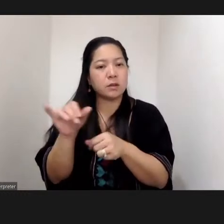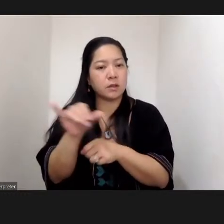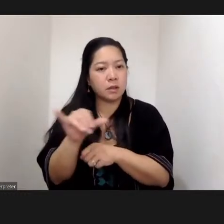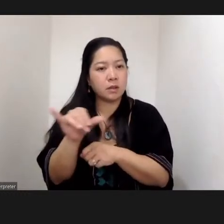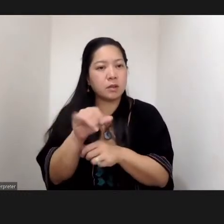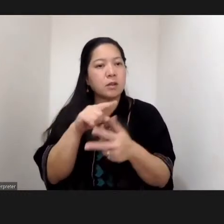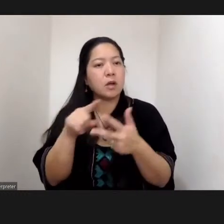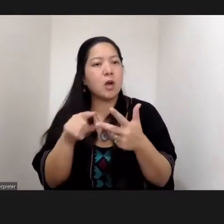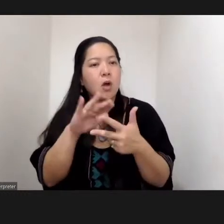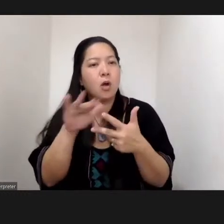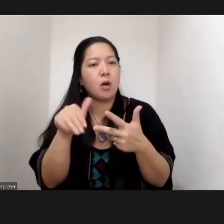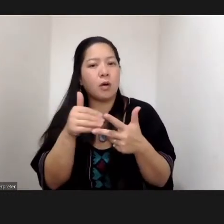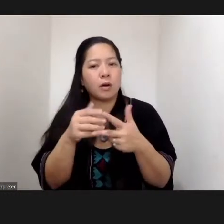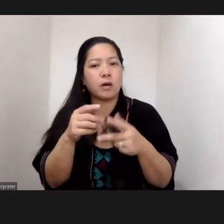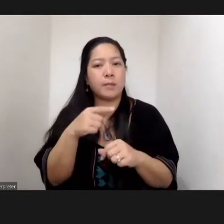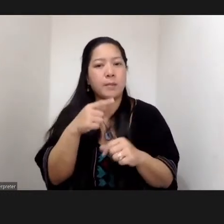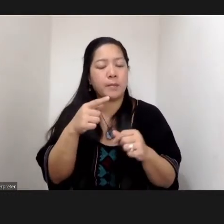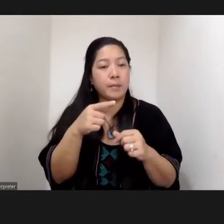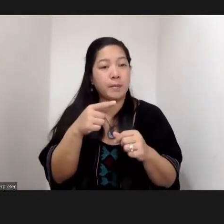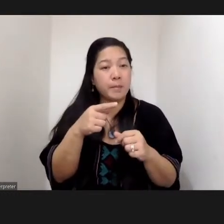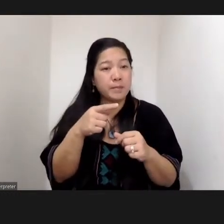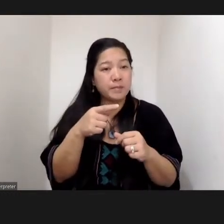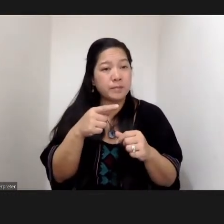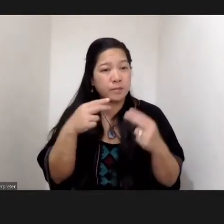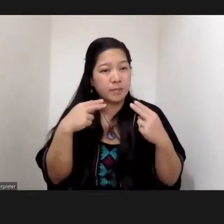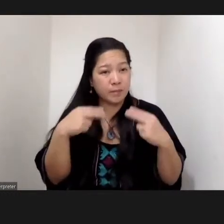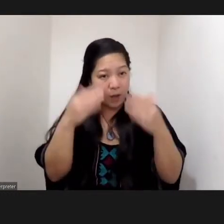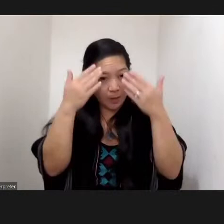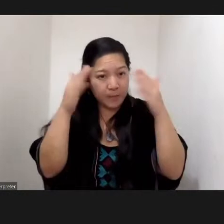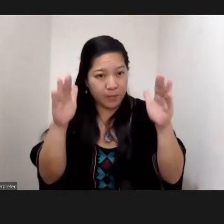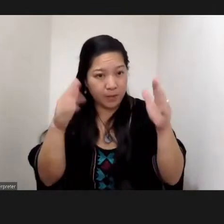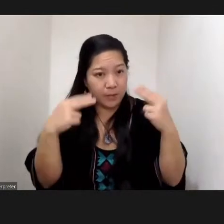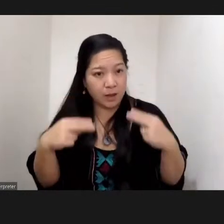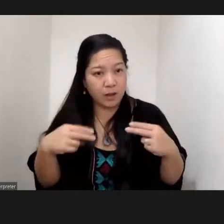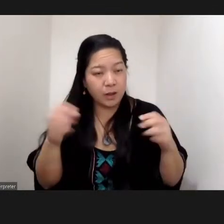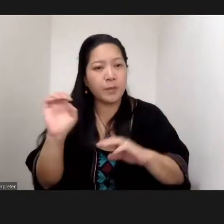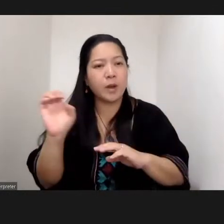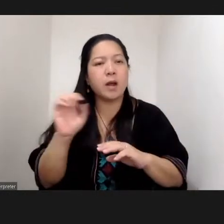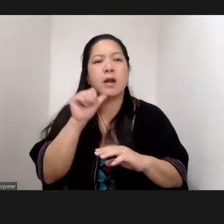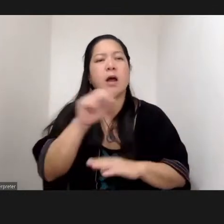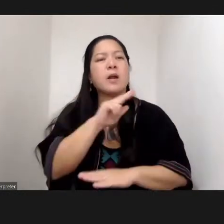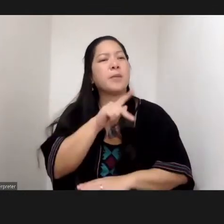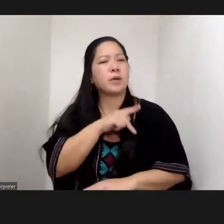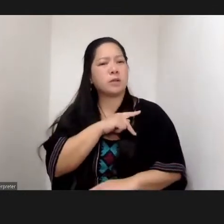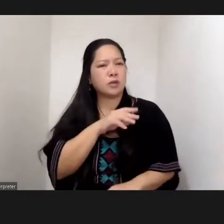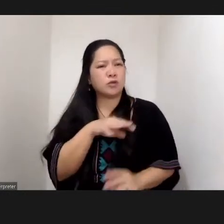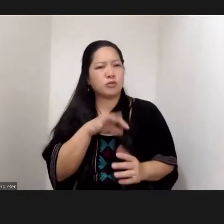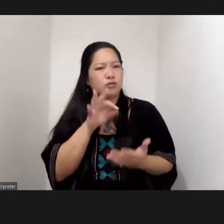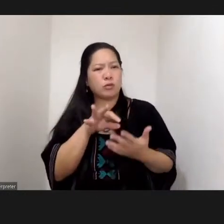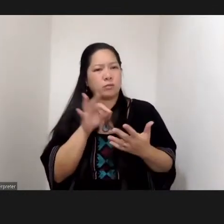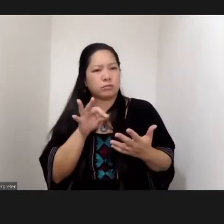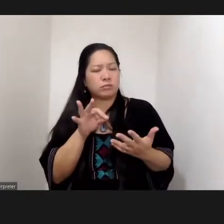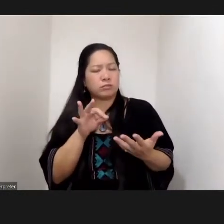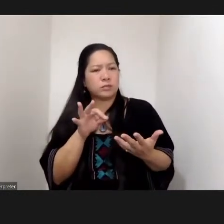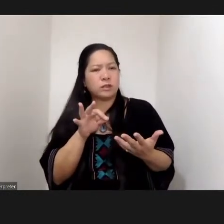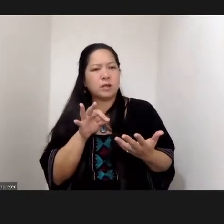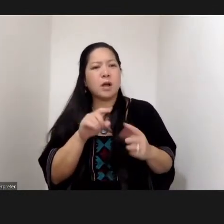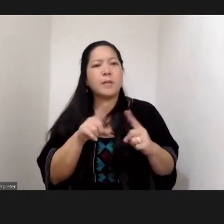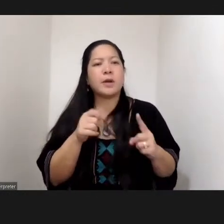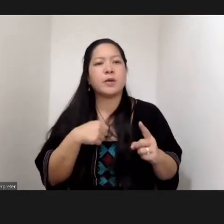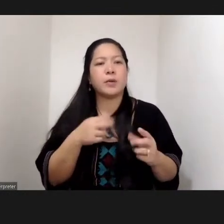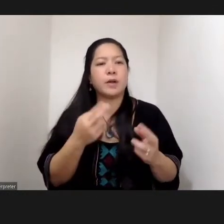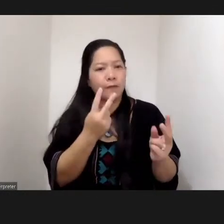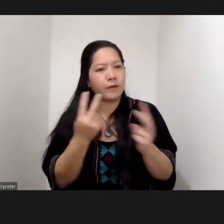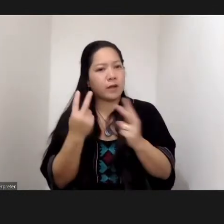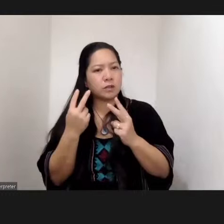Maintaining the public health emergency is not a personal choice, but a reflection of the reality of our